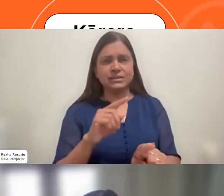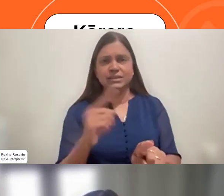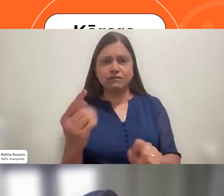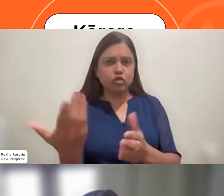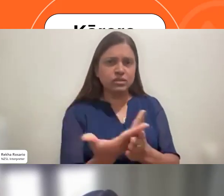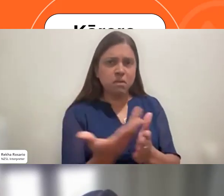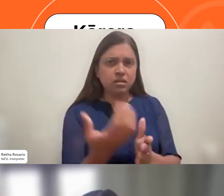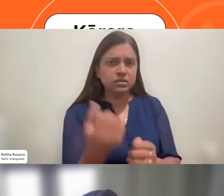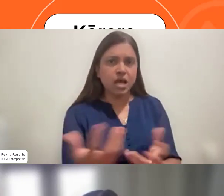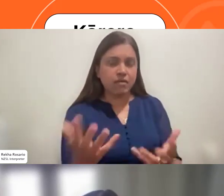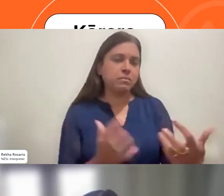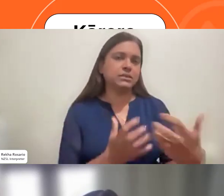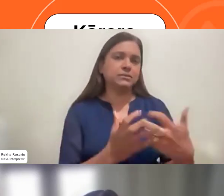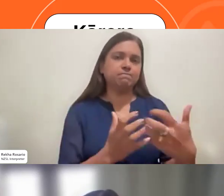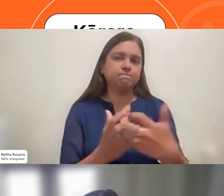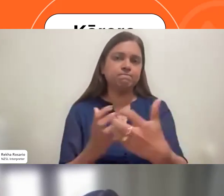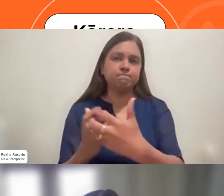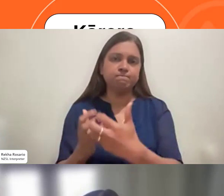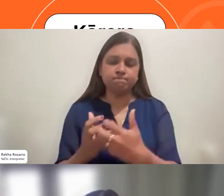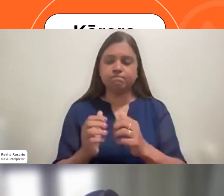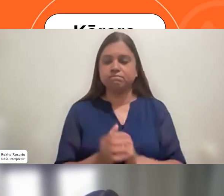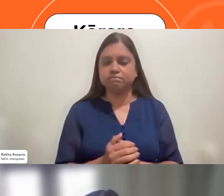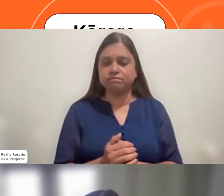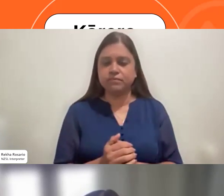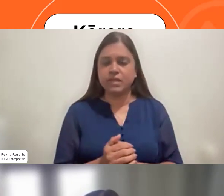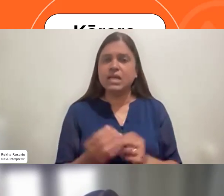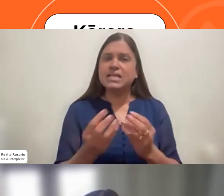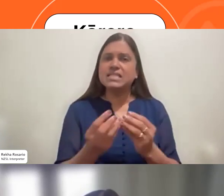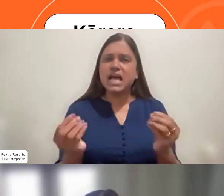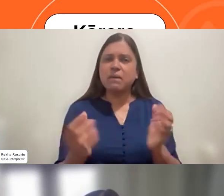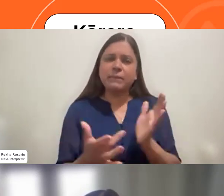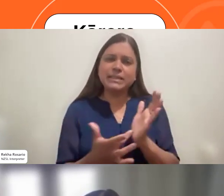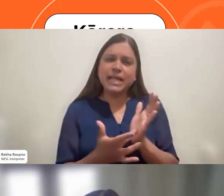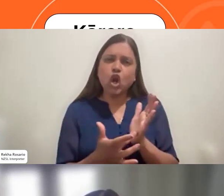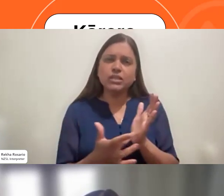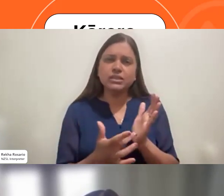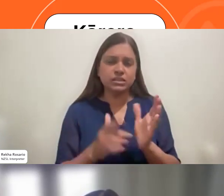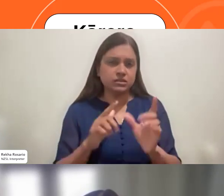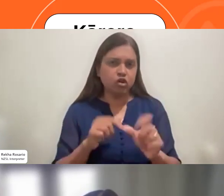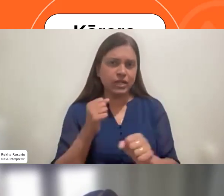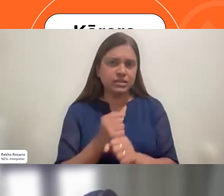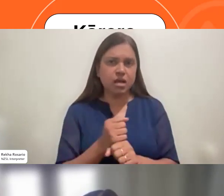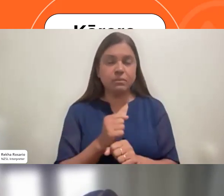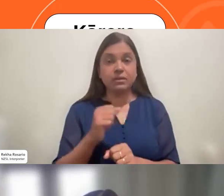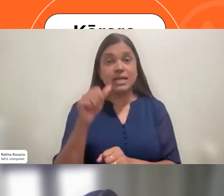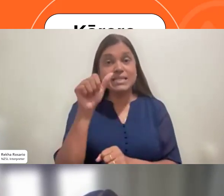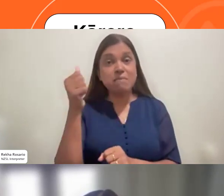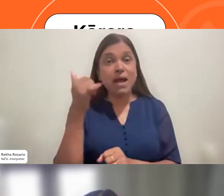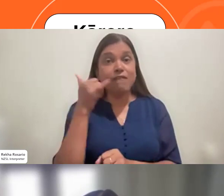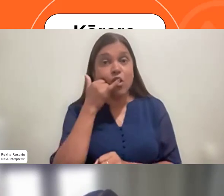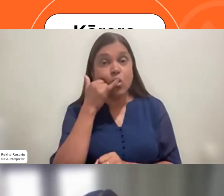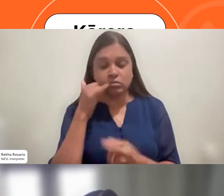to some technologies, some of the technologies like your smartphone, your